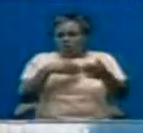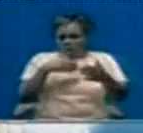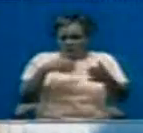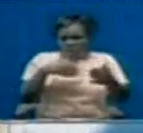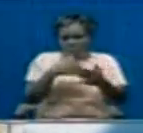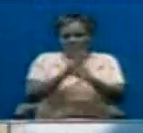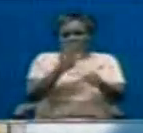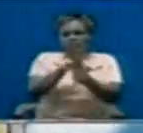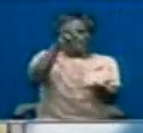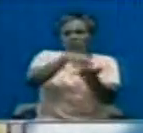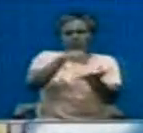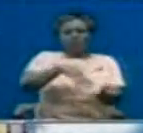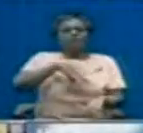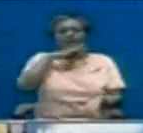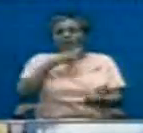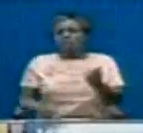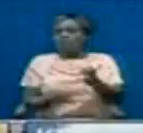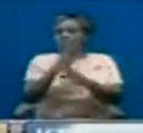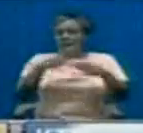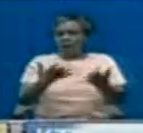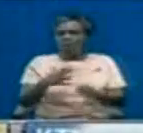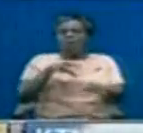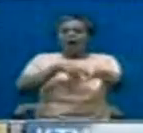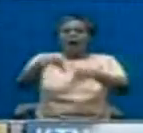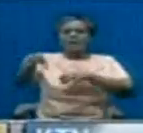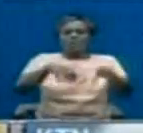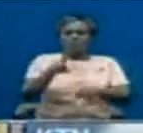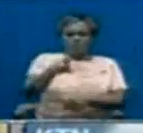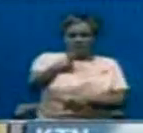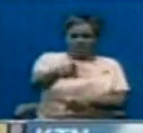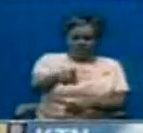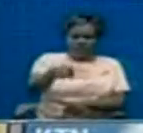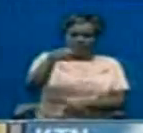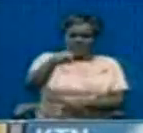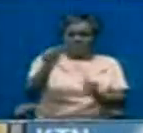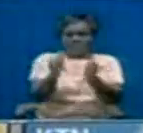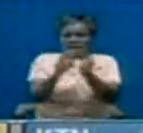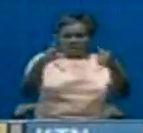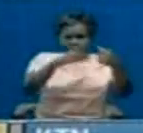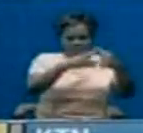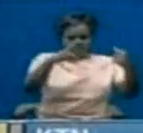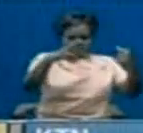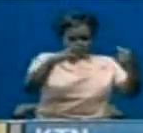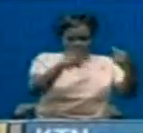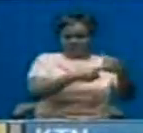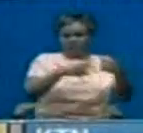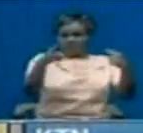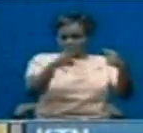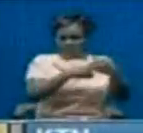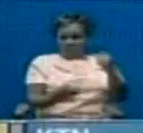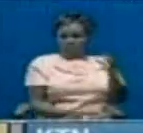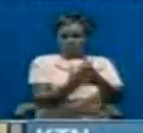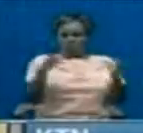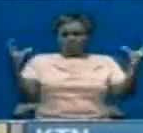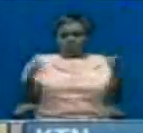is caused by an animal-borne virus, and it was first recognized actually in 1960. When a group